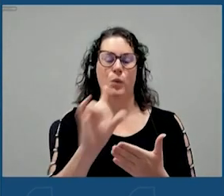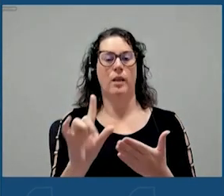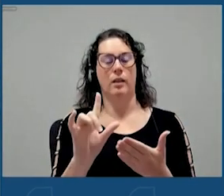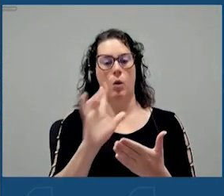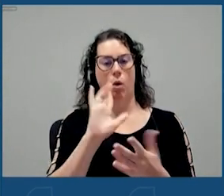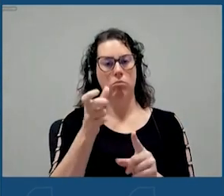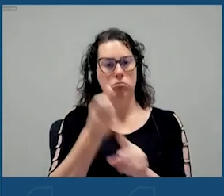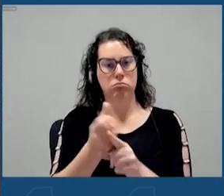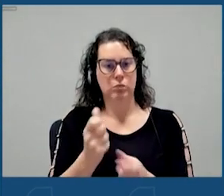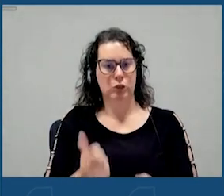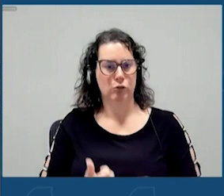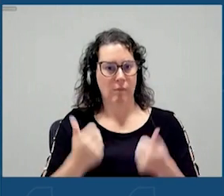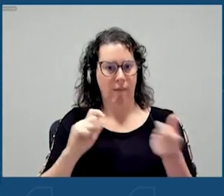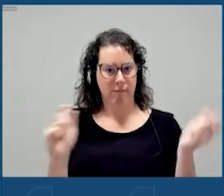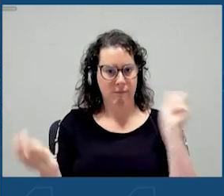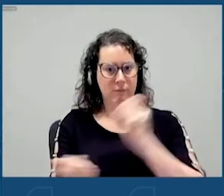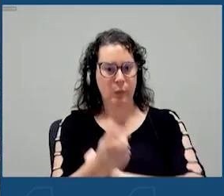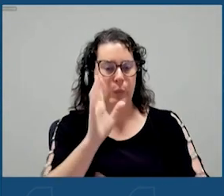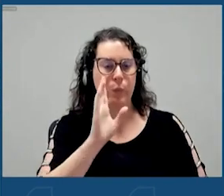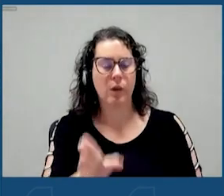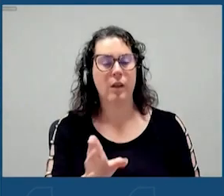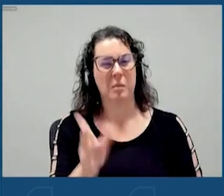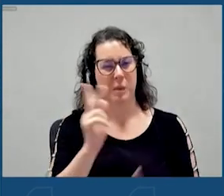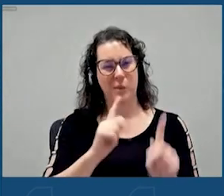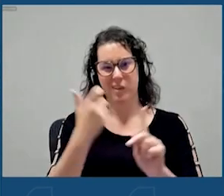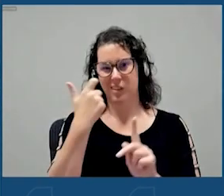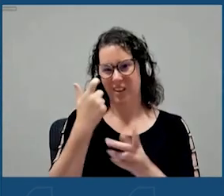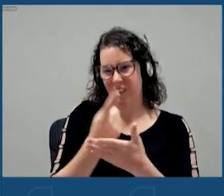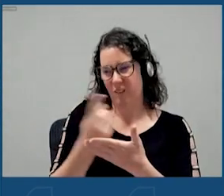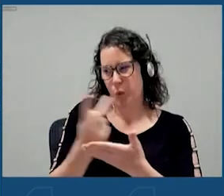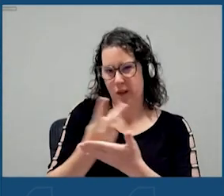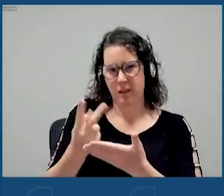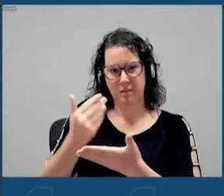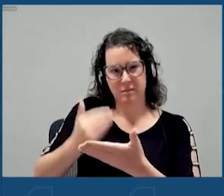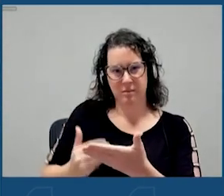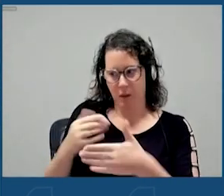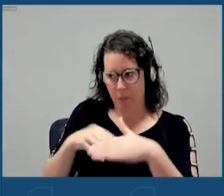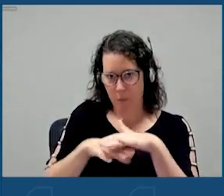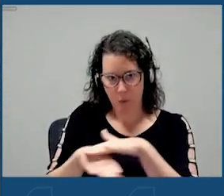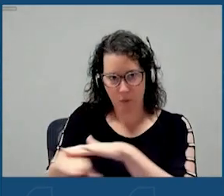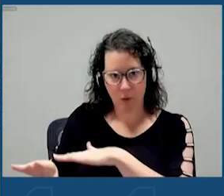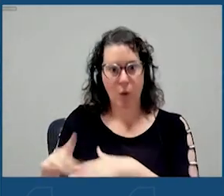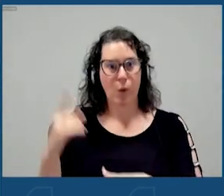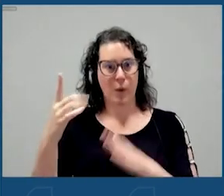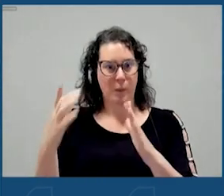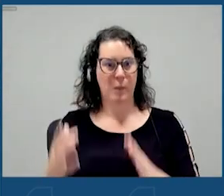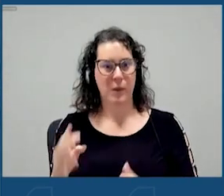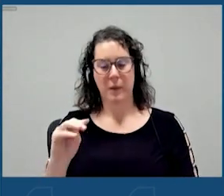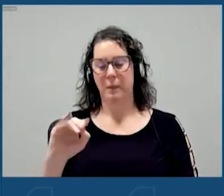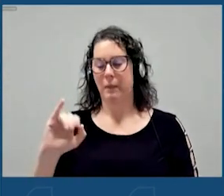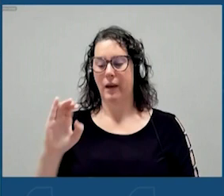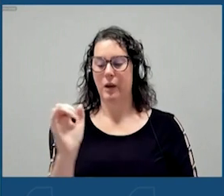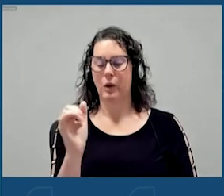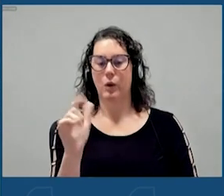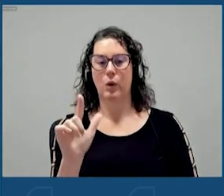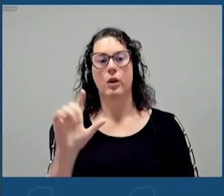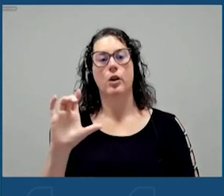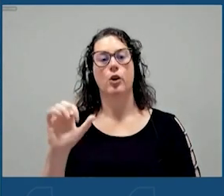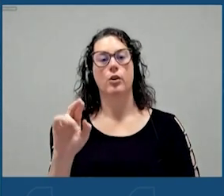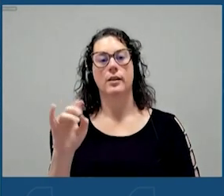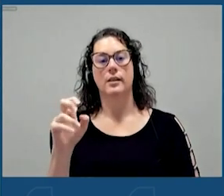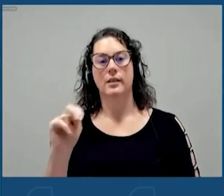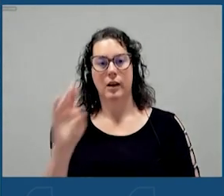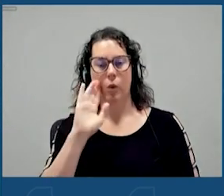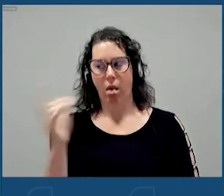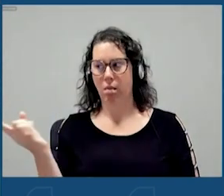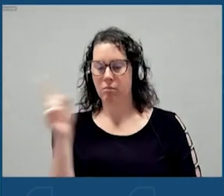residents who've been moving in over the last few weeks. You will hear from one of our new residents, Michael Curitan, in a few minutes about what this